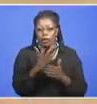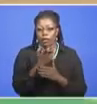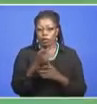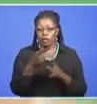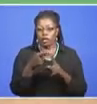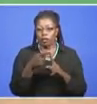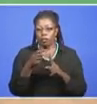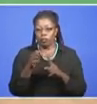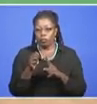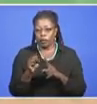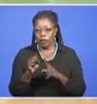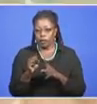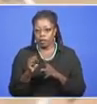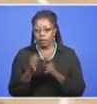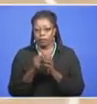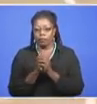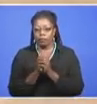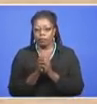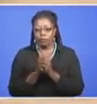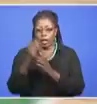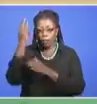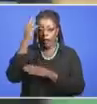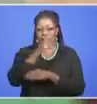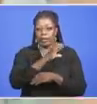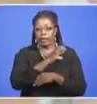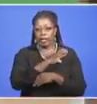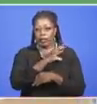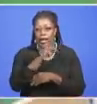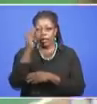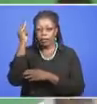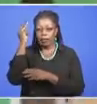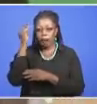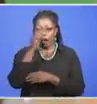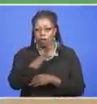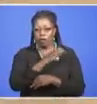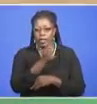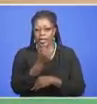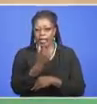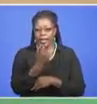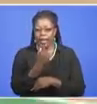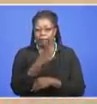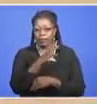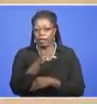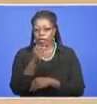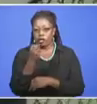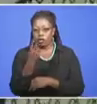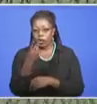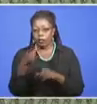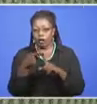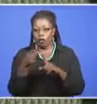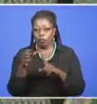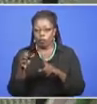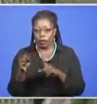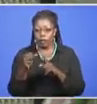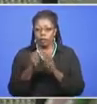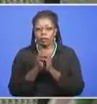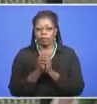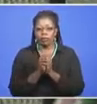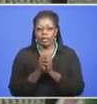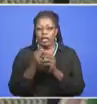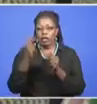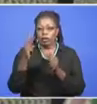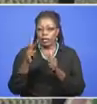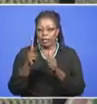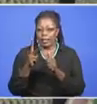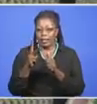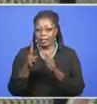2 rebounds, and 3 steals. Michael Carey and Markson Ford scored 11 and 12 points respectively. The doubles team